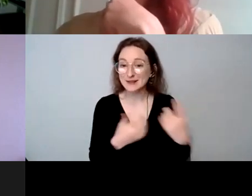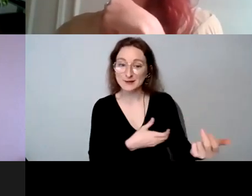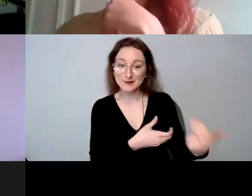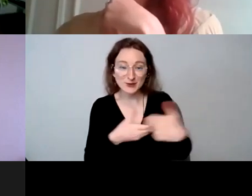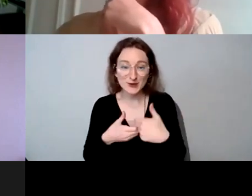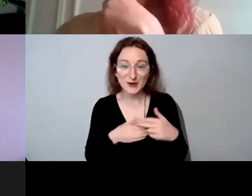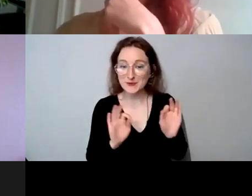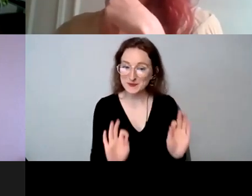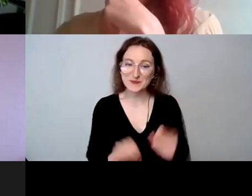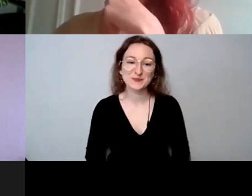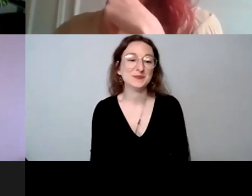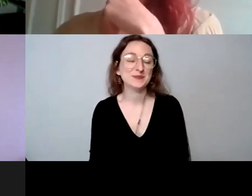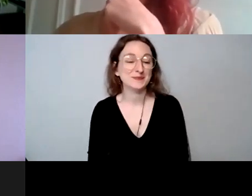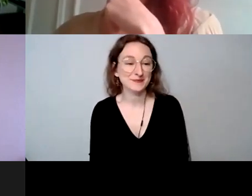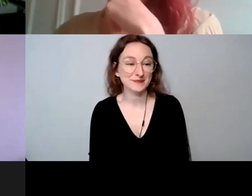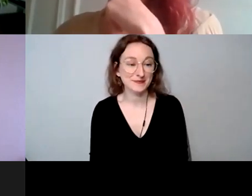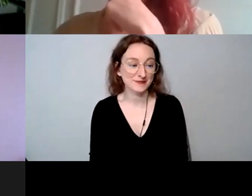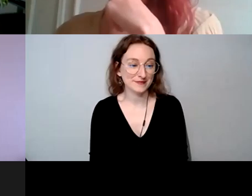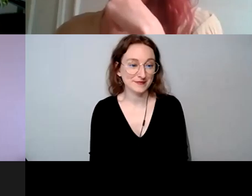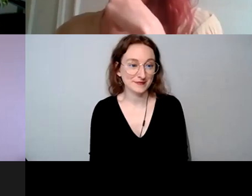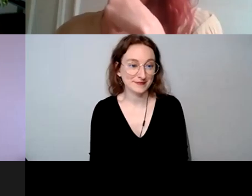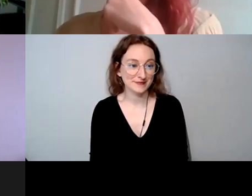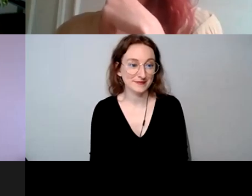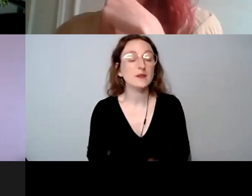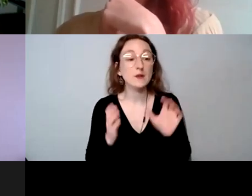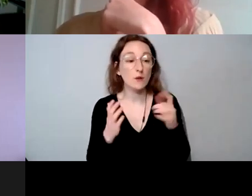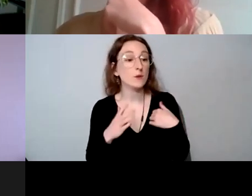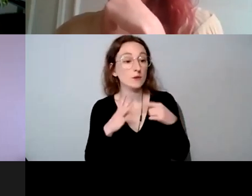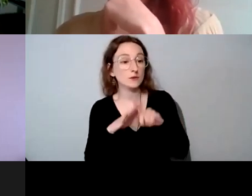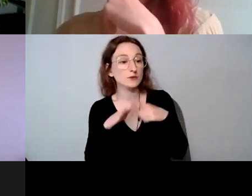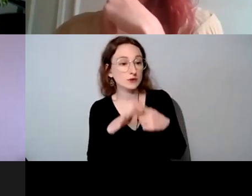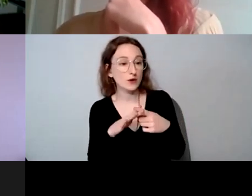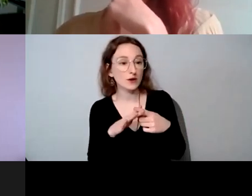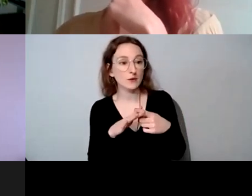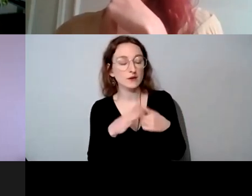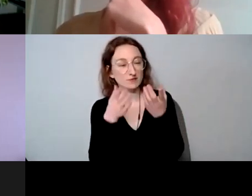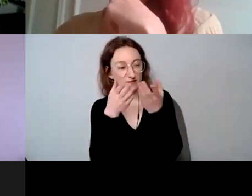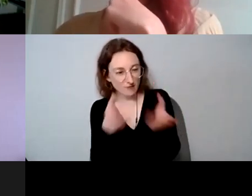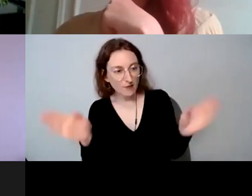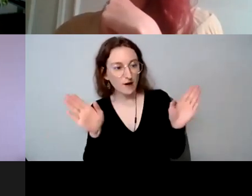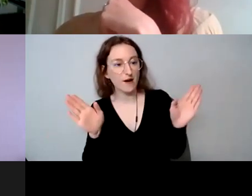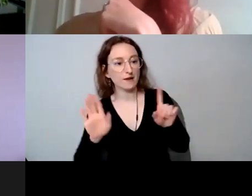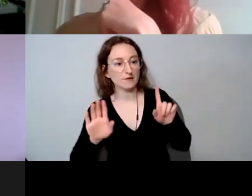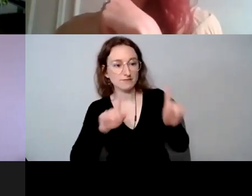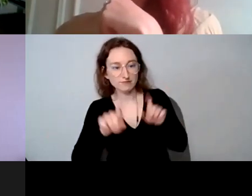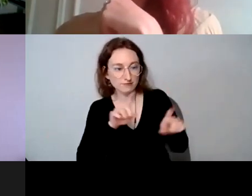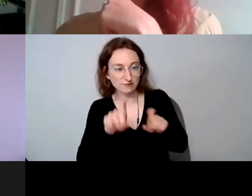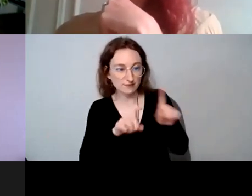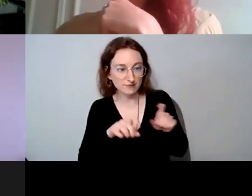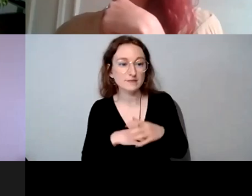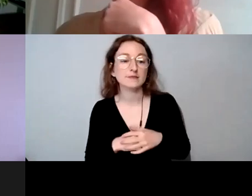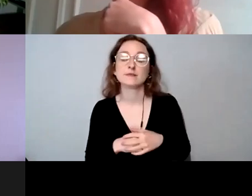is in the audience. So I want to start out with quite a broad question, actually, for